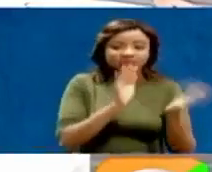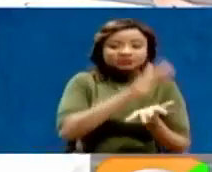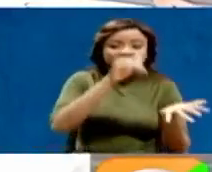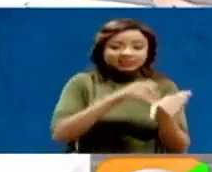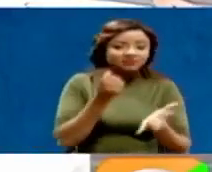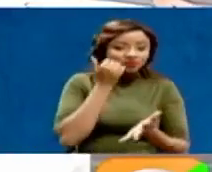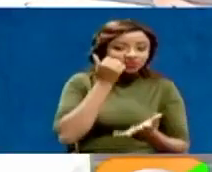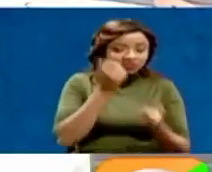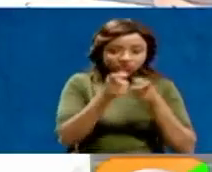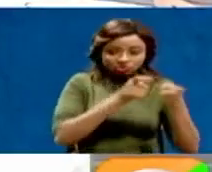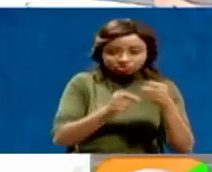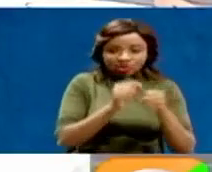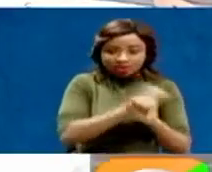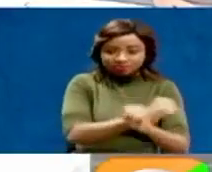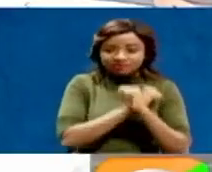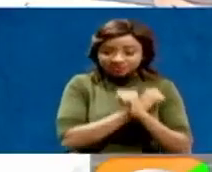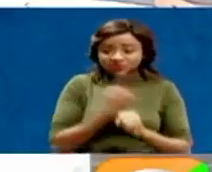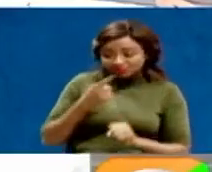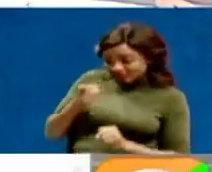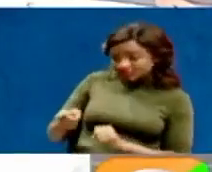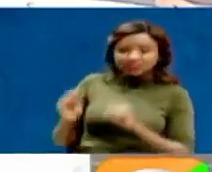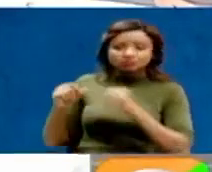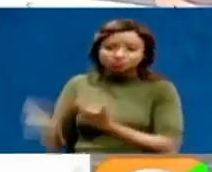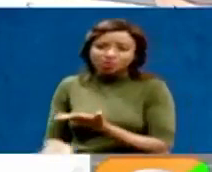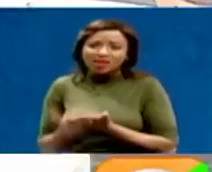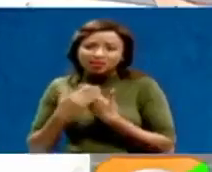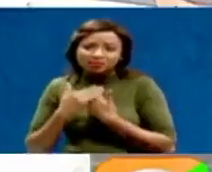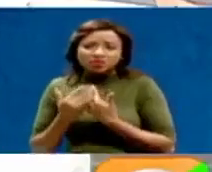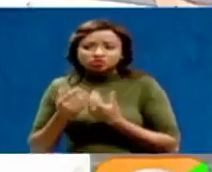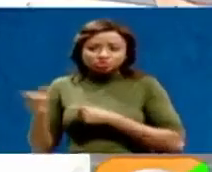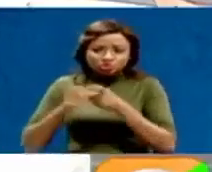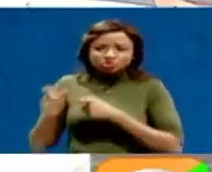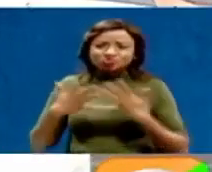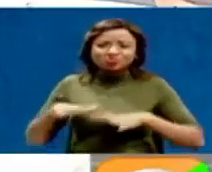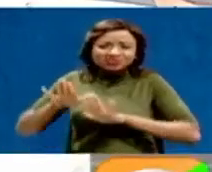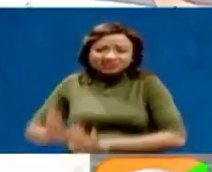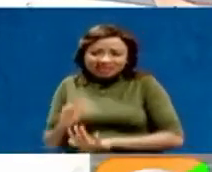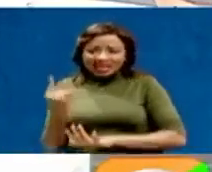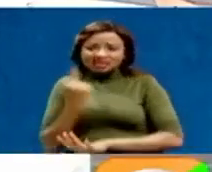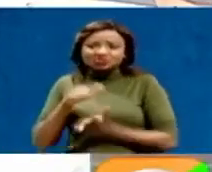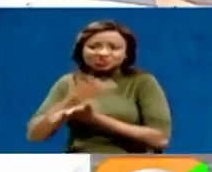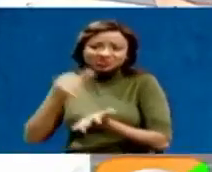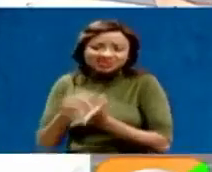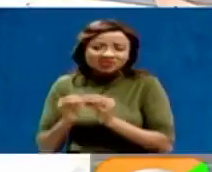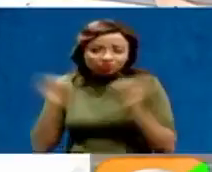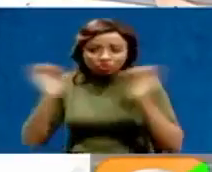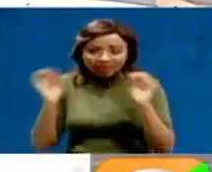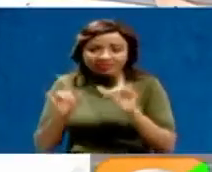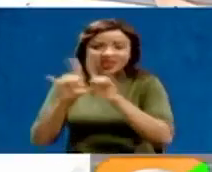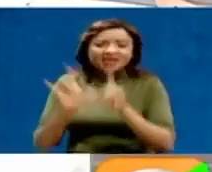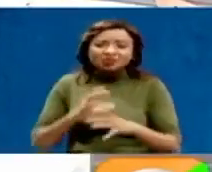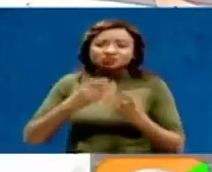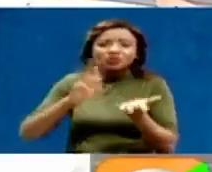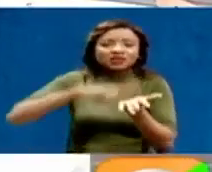an updated report, this would limit unnecessary prolonged isolation and the unnecessary use of laboratory